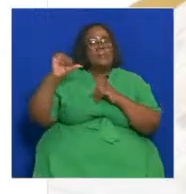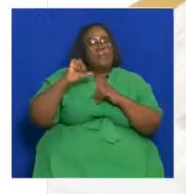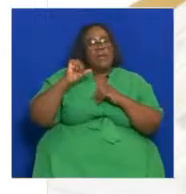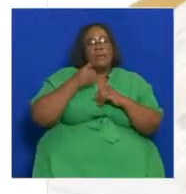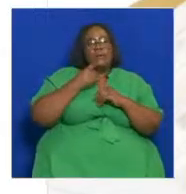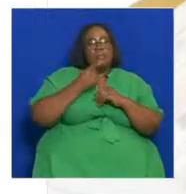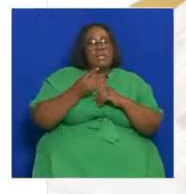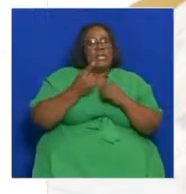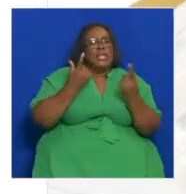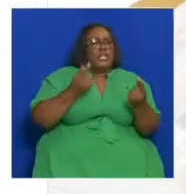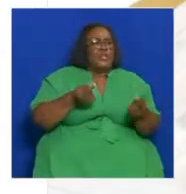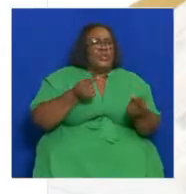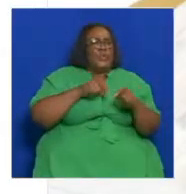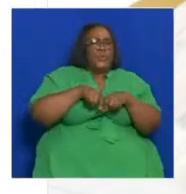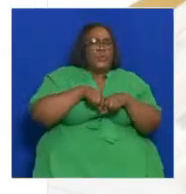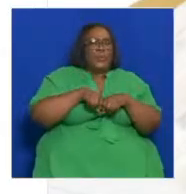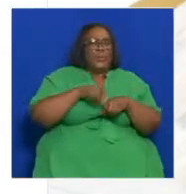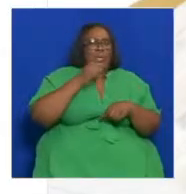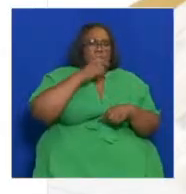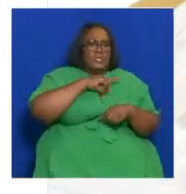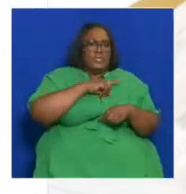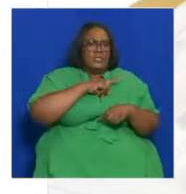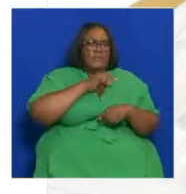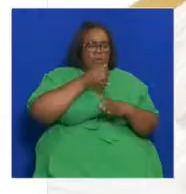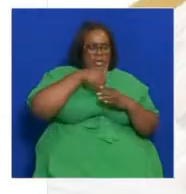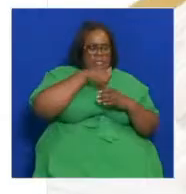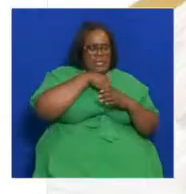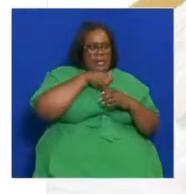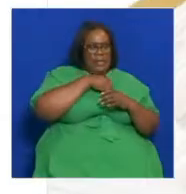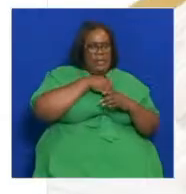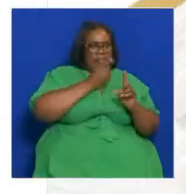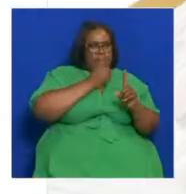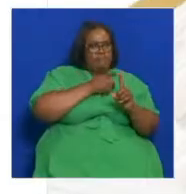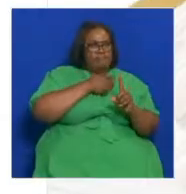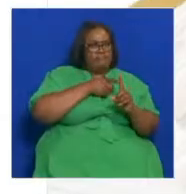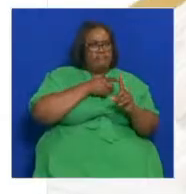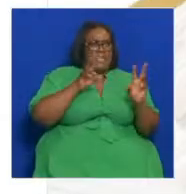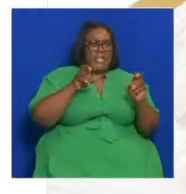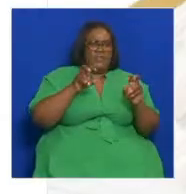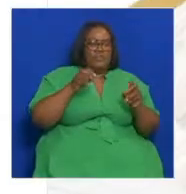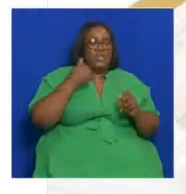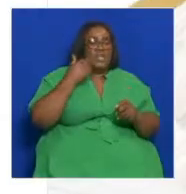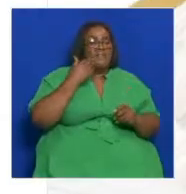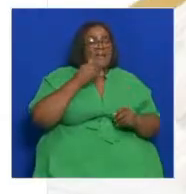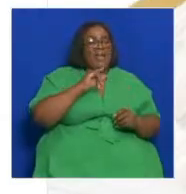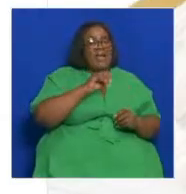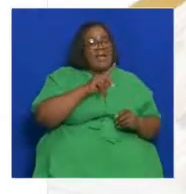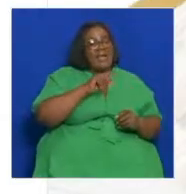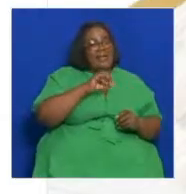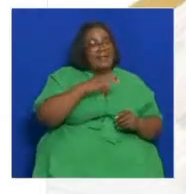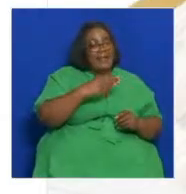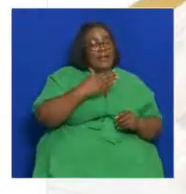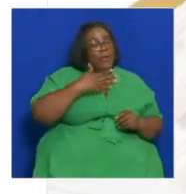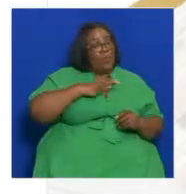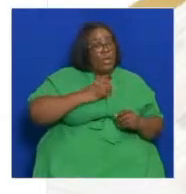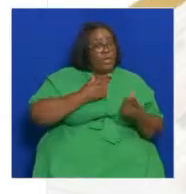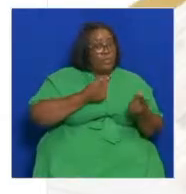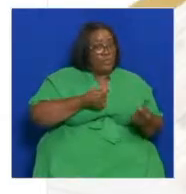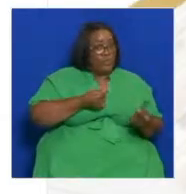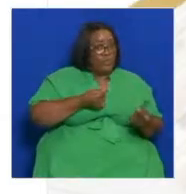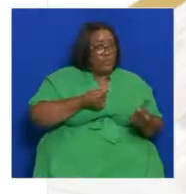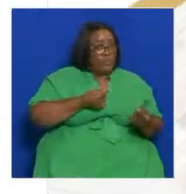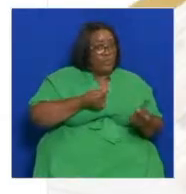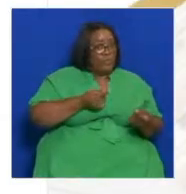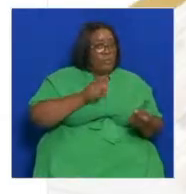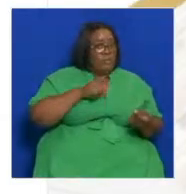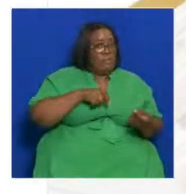tests for internal disciplinary matters, and that if IDEC wished to have one conducted, it would have to procure the